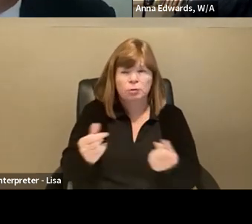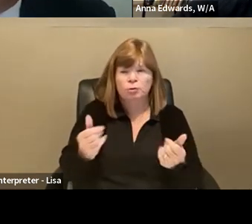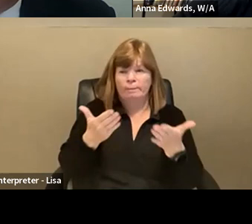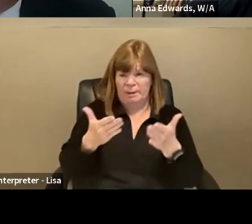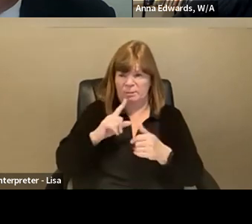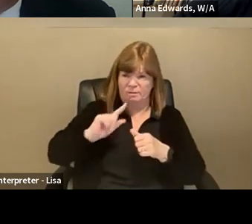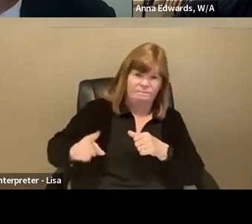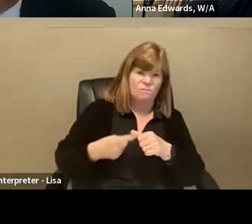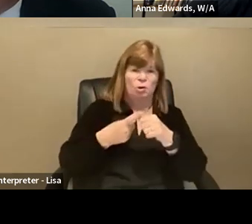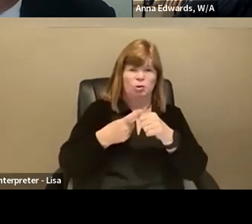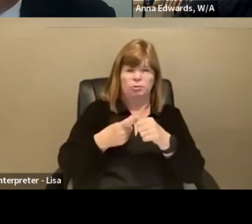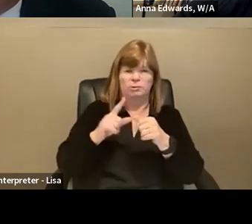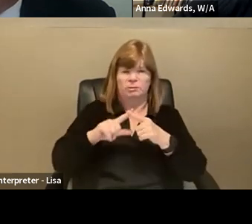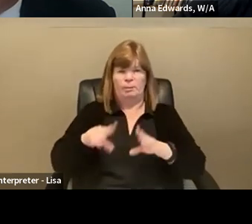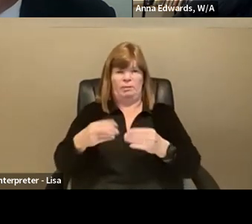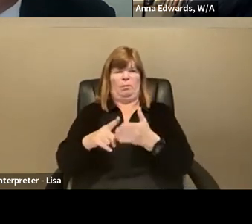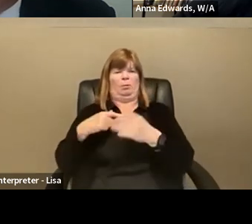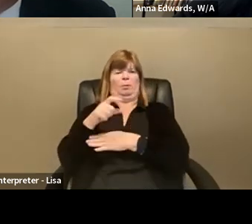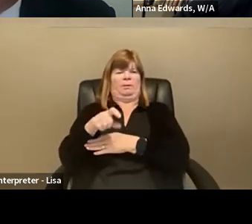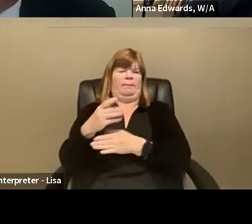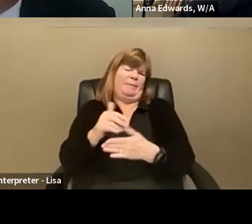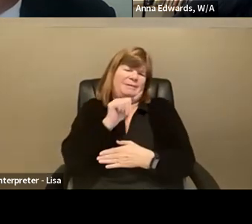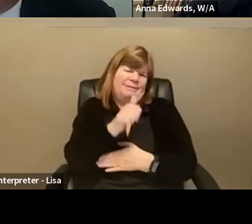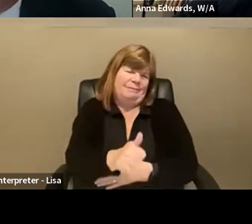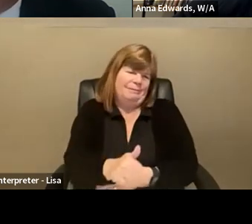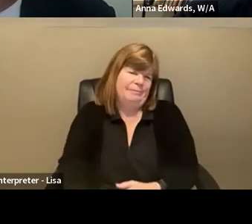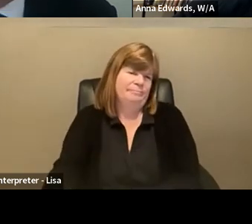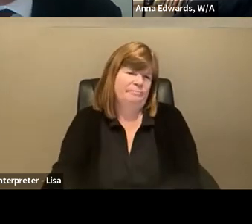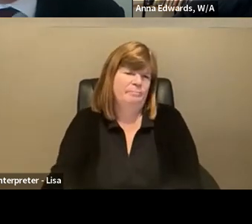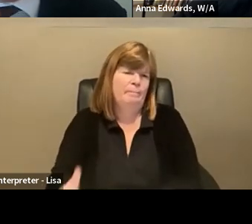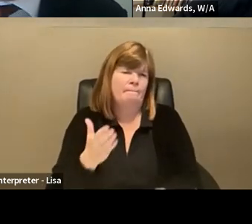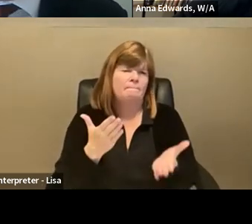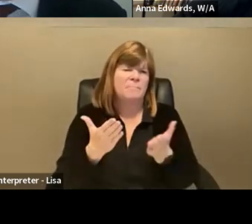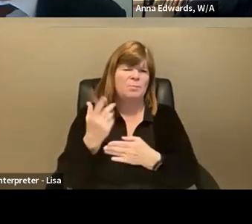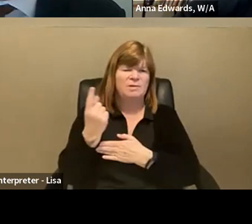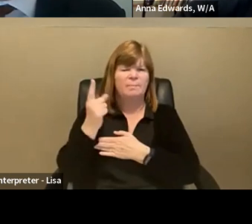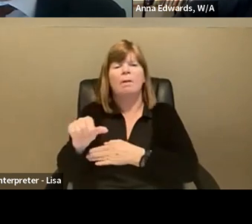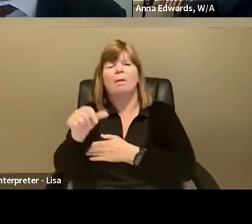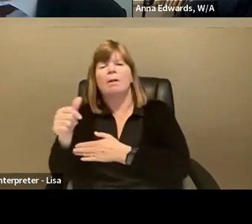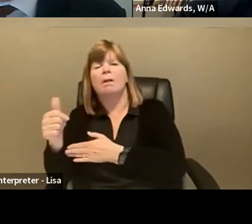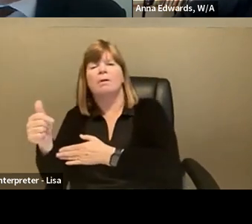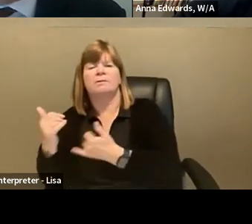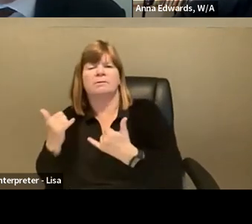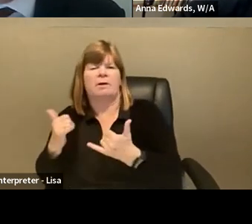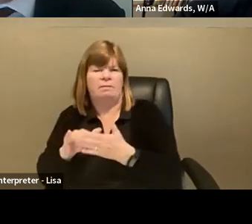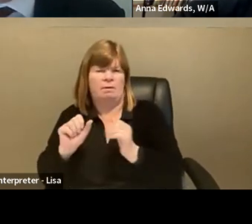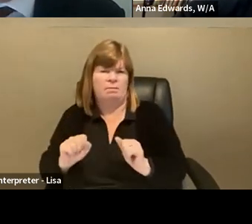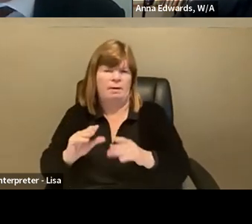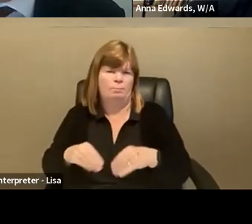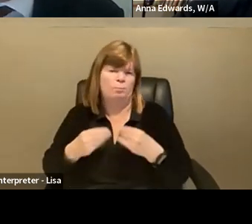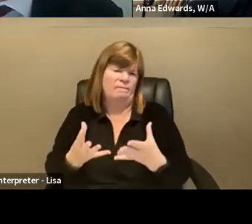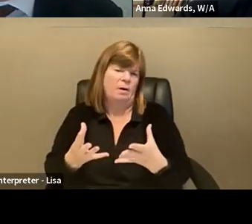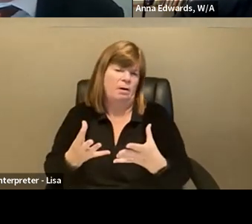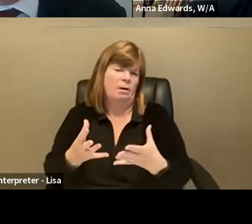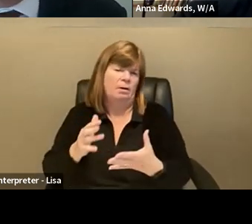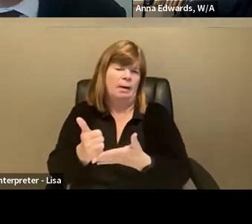initially providing what we were looking for, maybe it's not anymore. Maybe there's something else that can provide those,